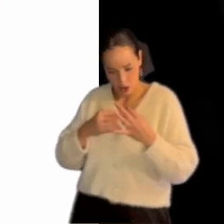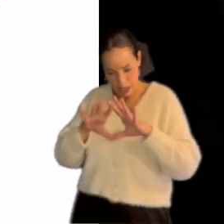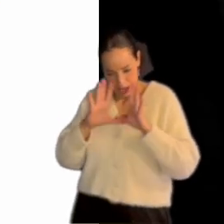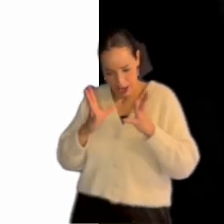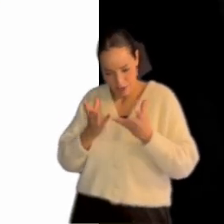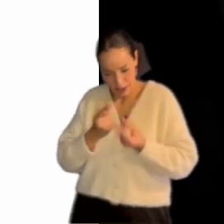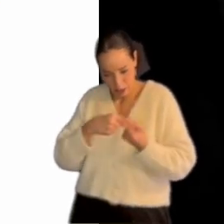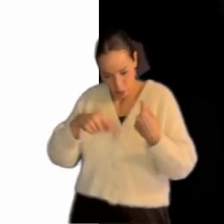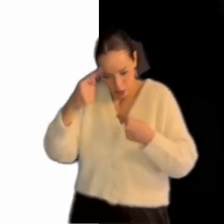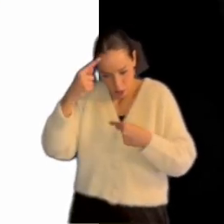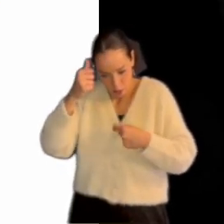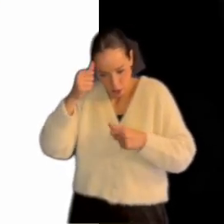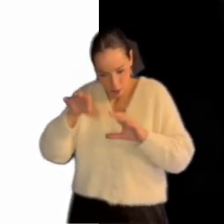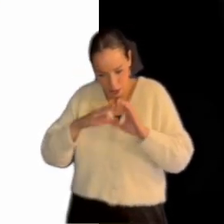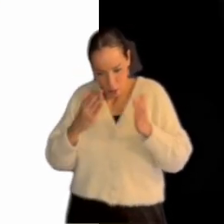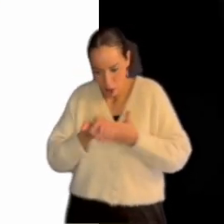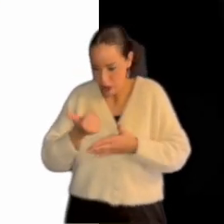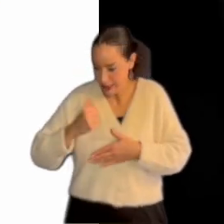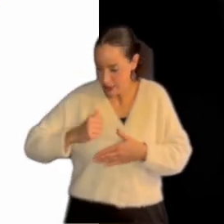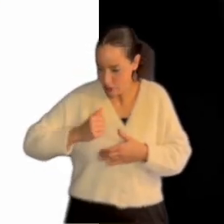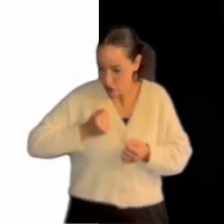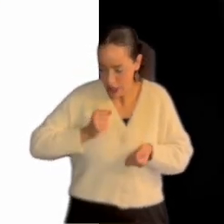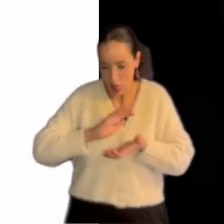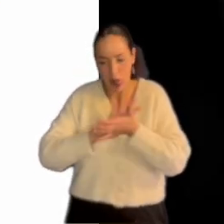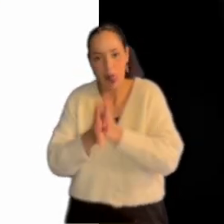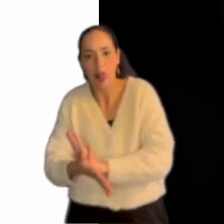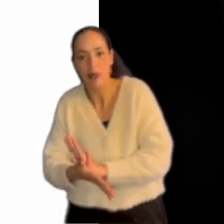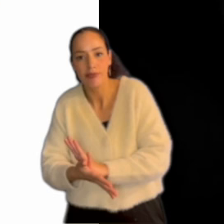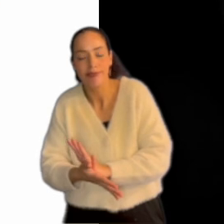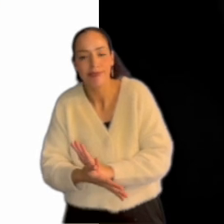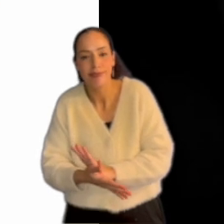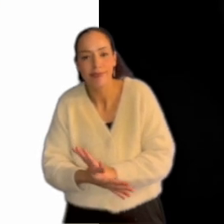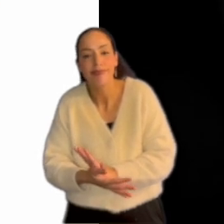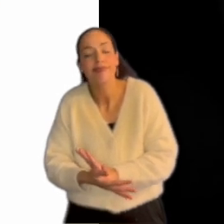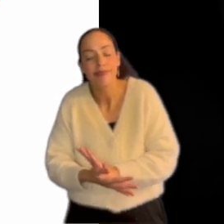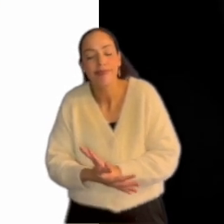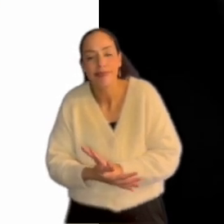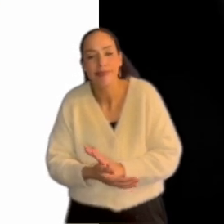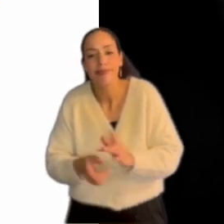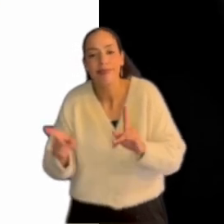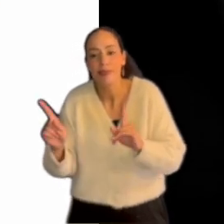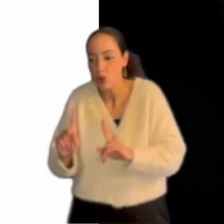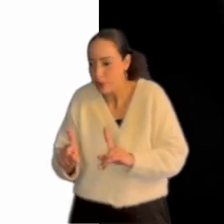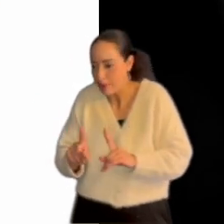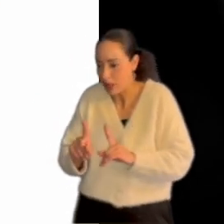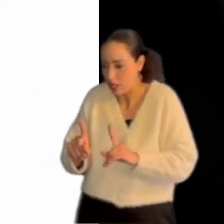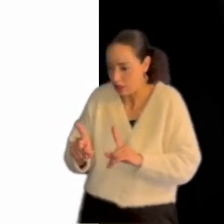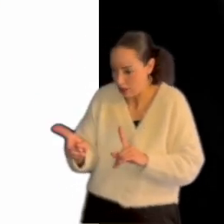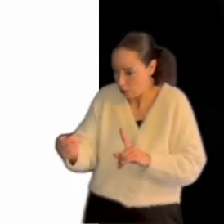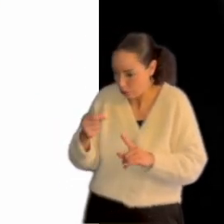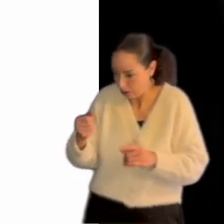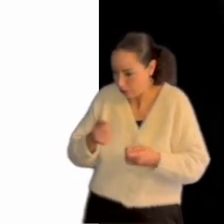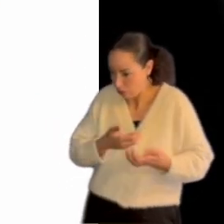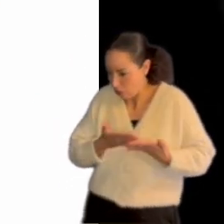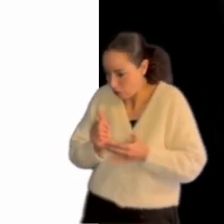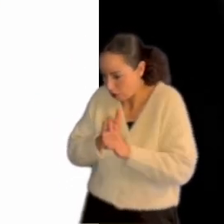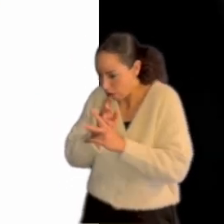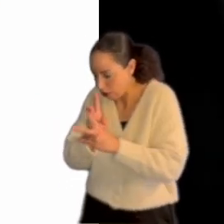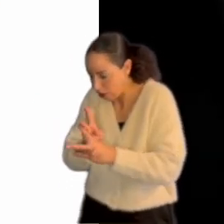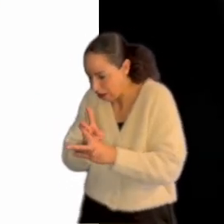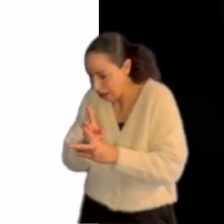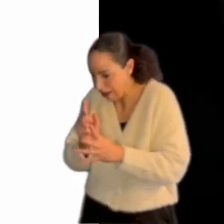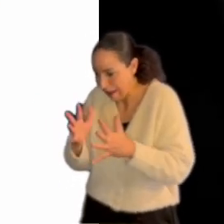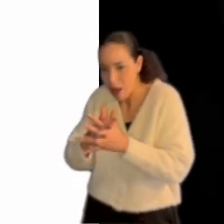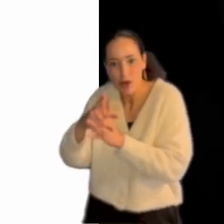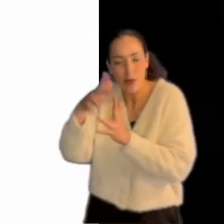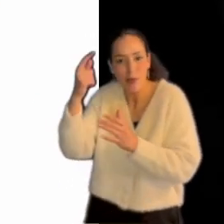sit beside, we are also struggling to make sense of those experiences, create meaning, and find safety and certainty.